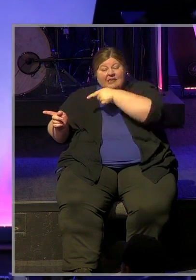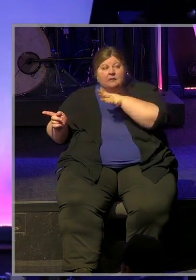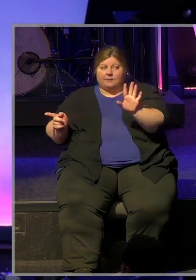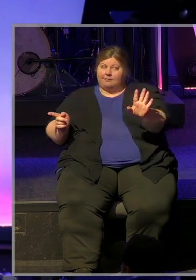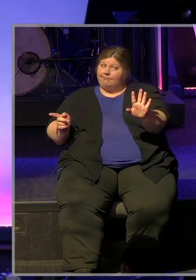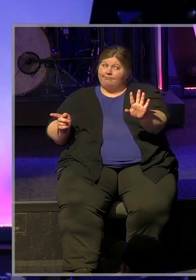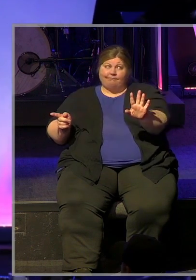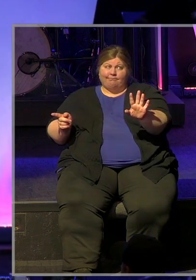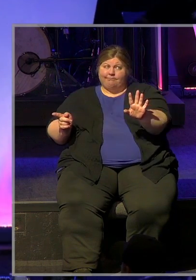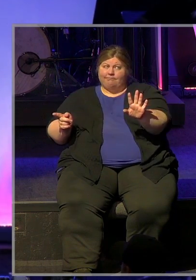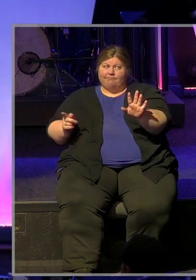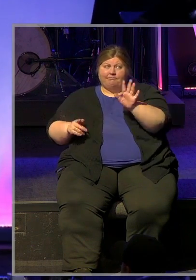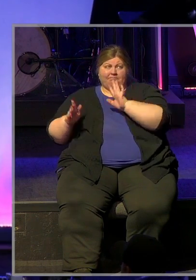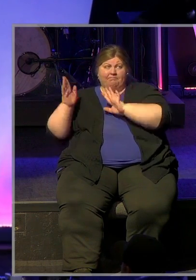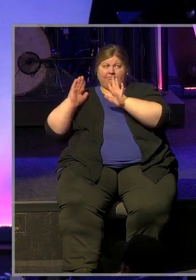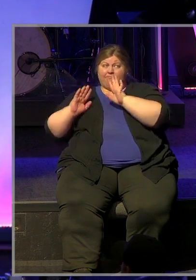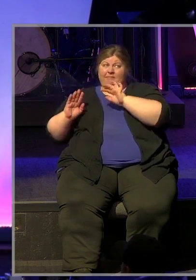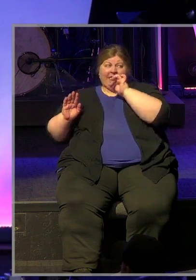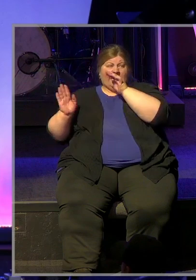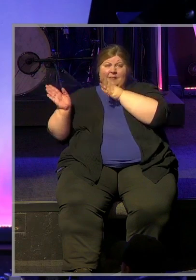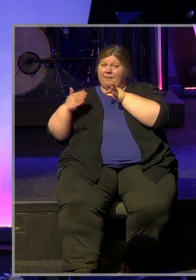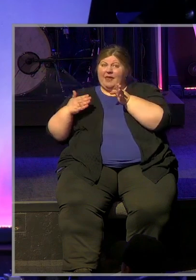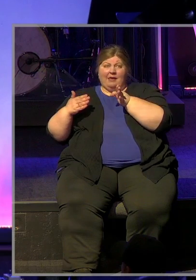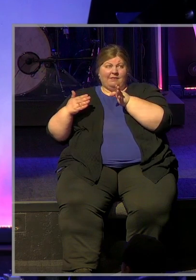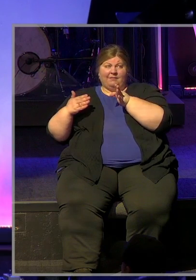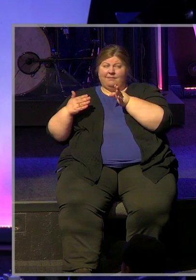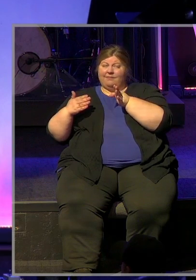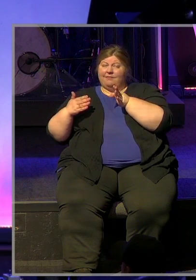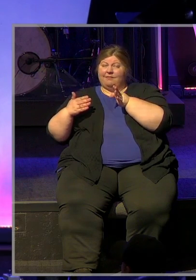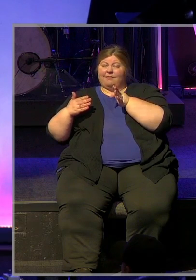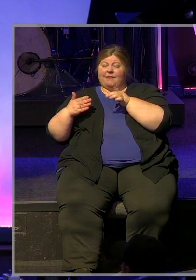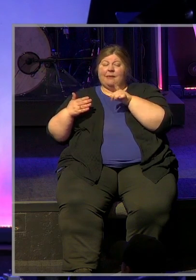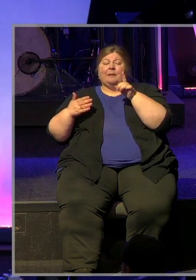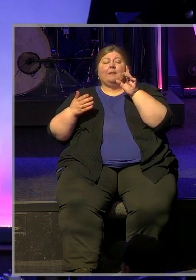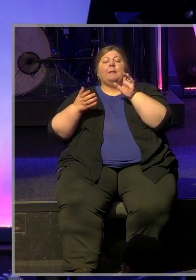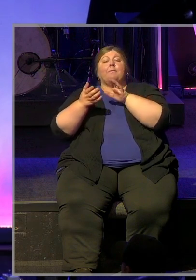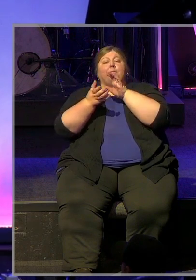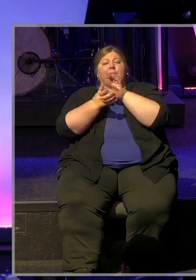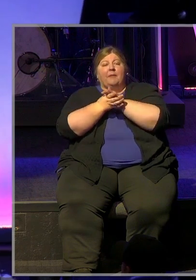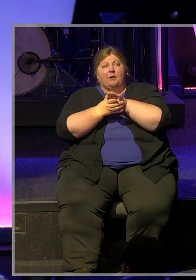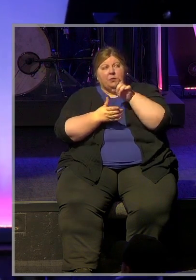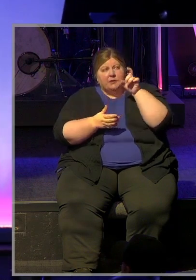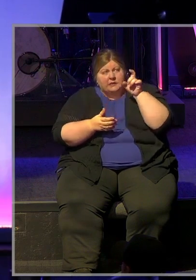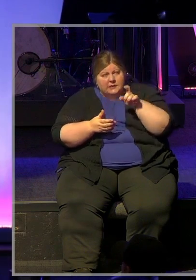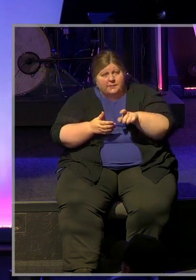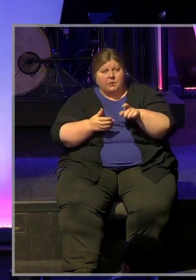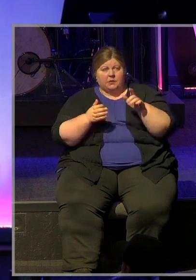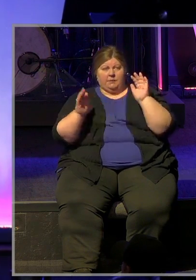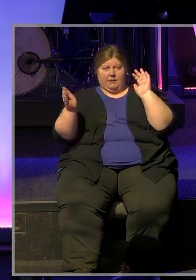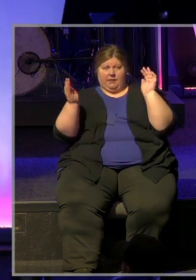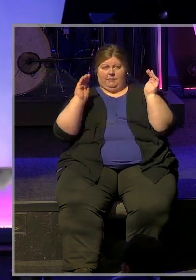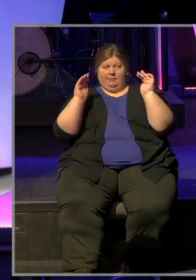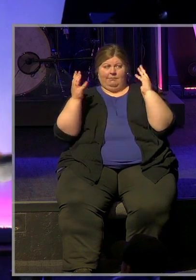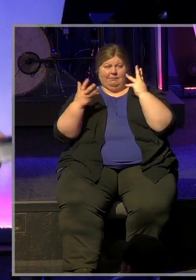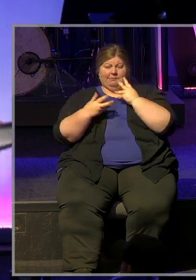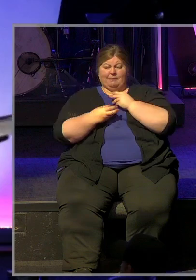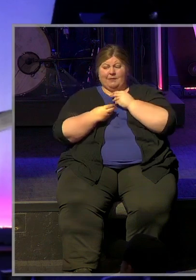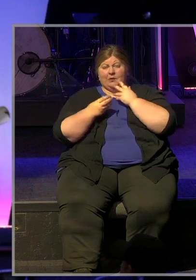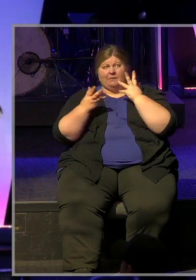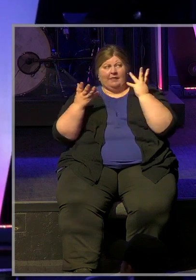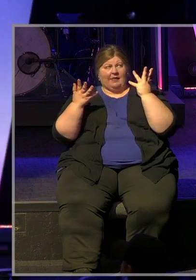started. How it started was marriage was supposed to be a metaphor. It's supposed to be this beautiful thing that